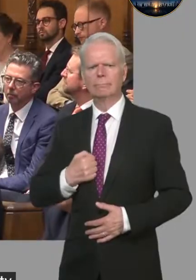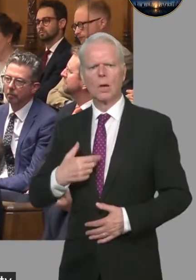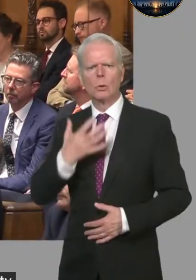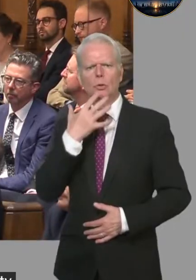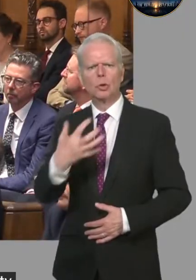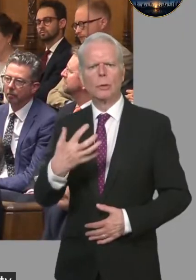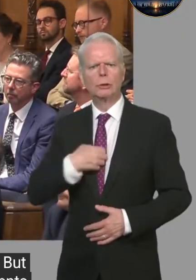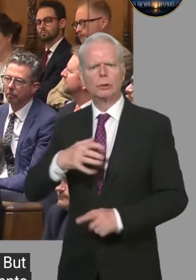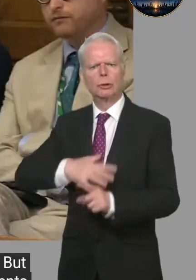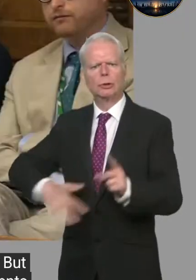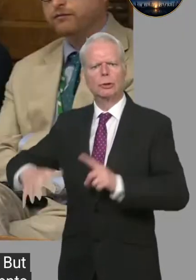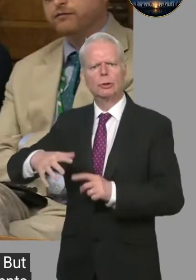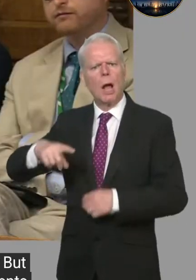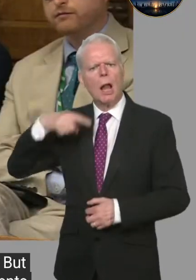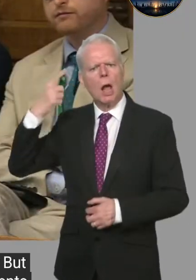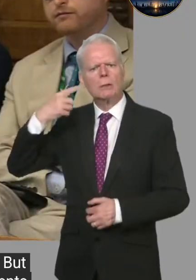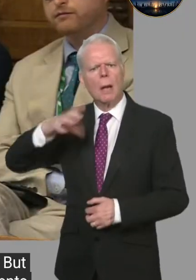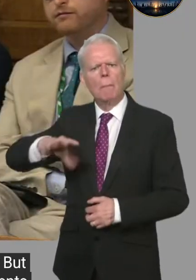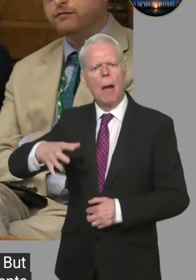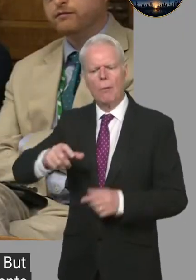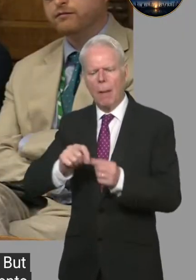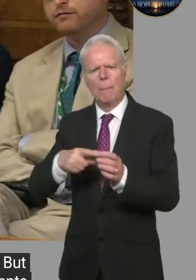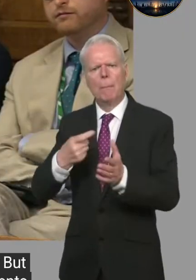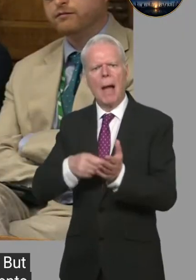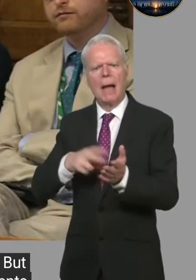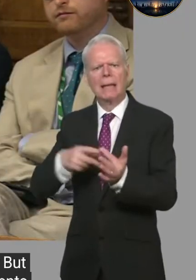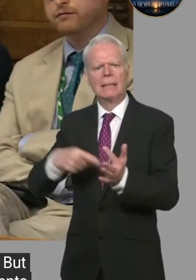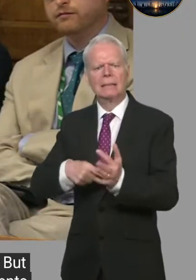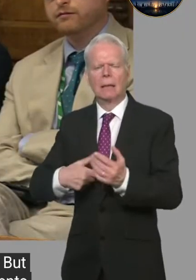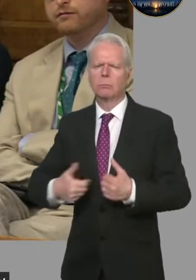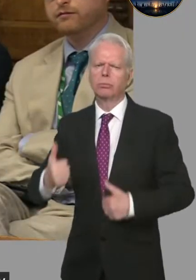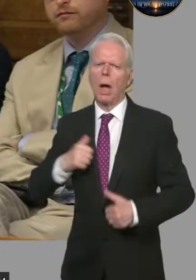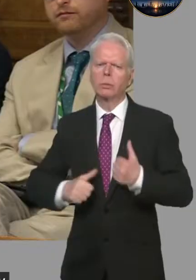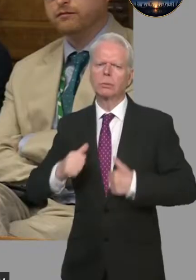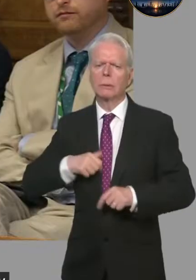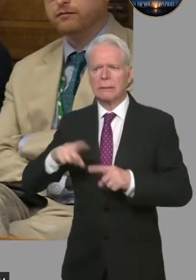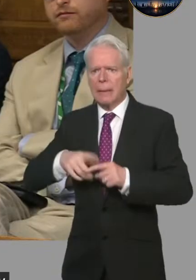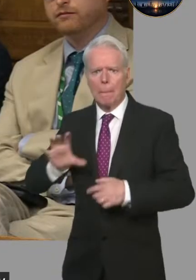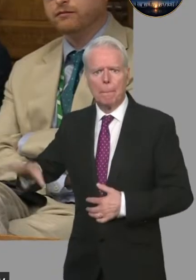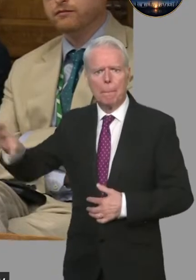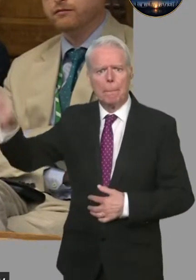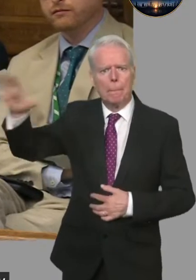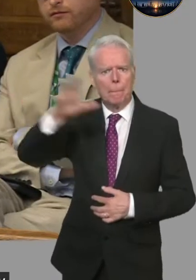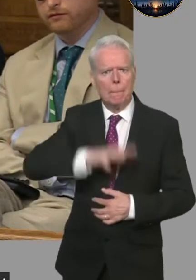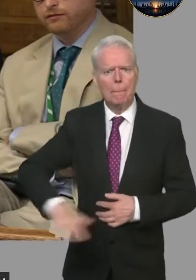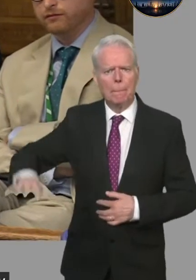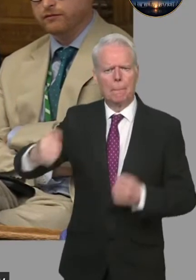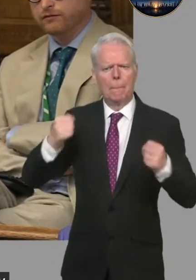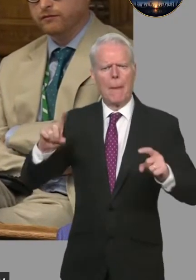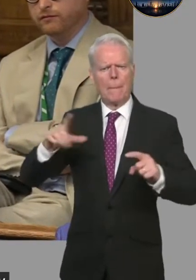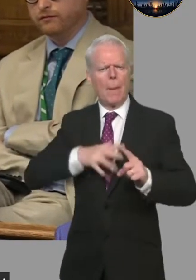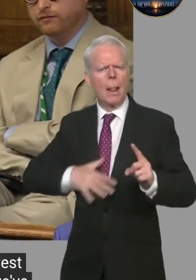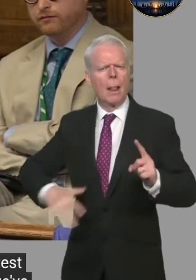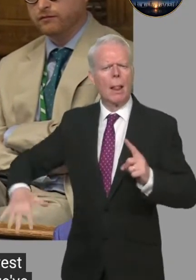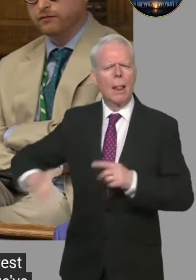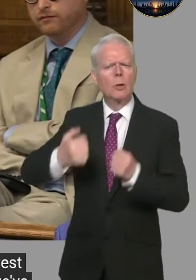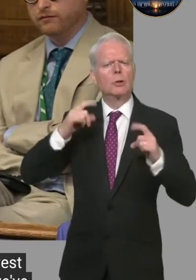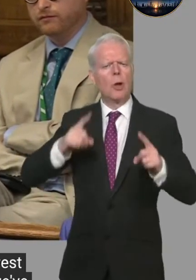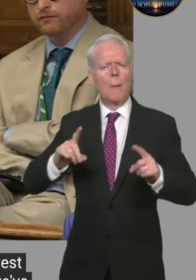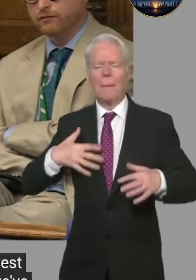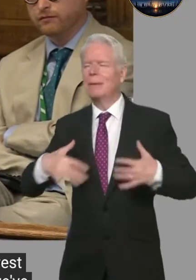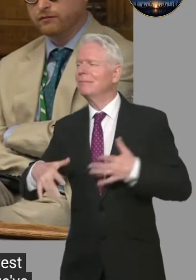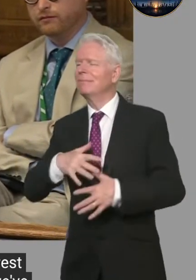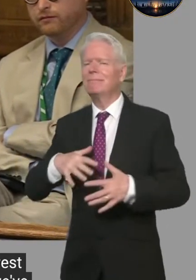in recent months, we have seen Jewish charities firebombed, synagogues attacked, Jewish people stabbed in the street, and all that against